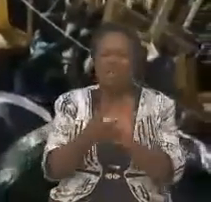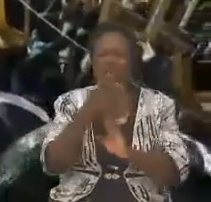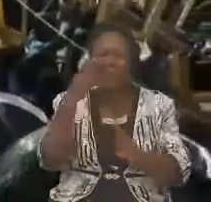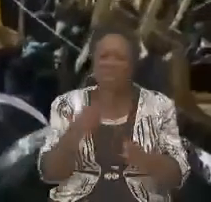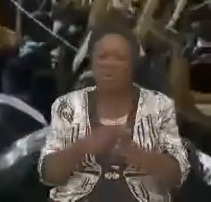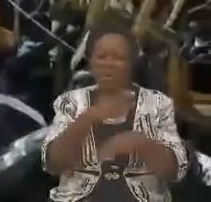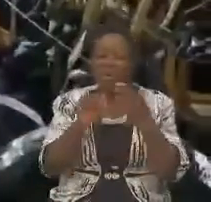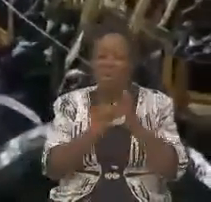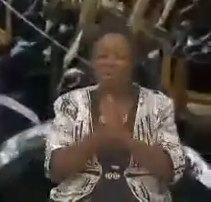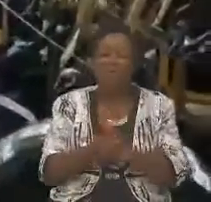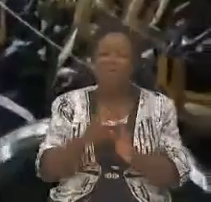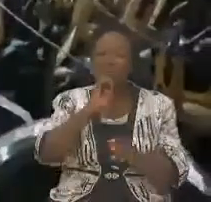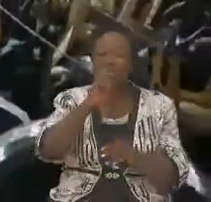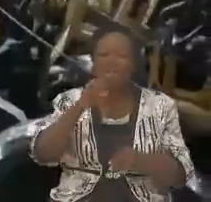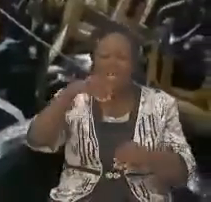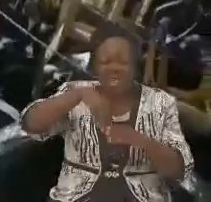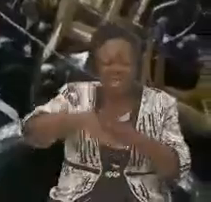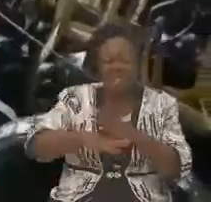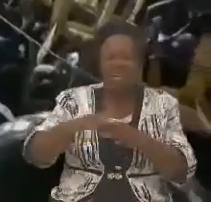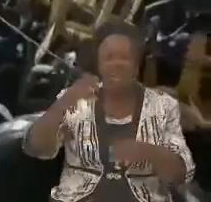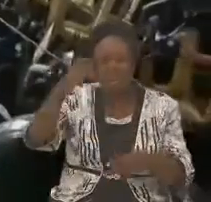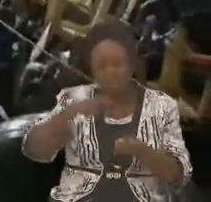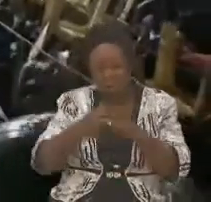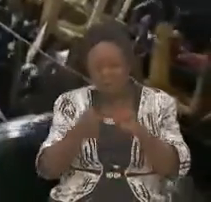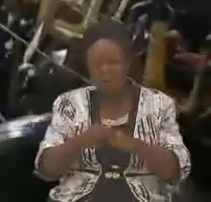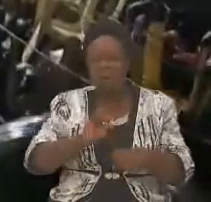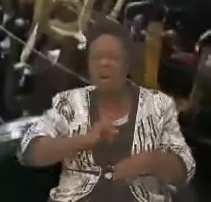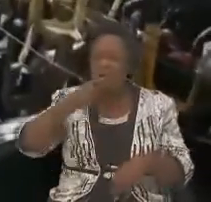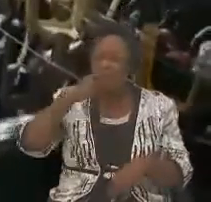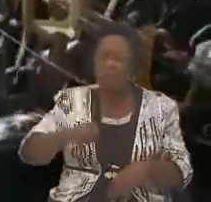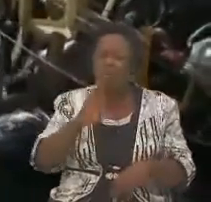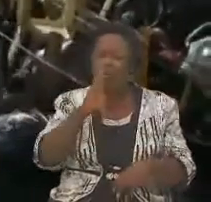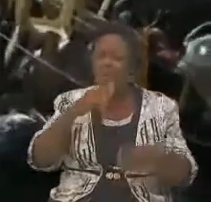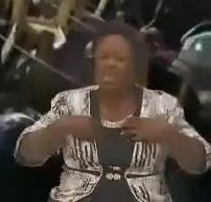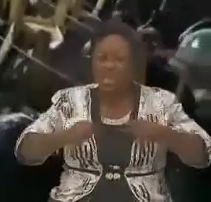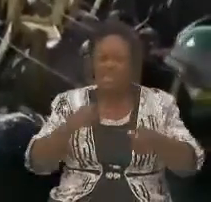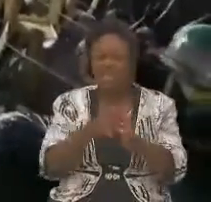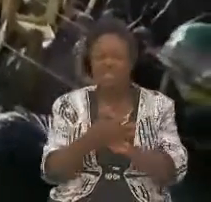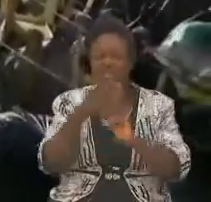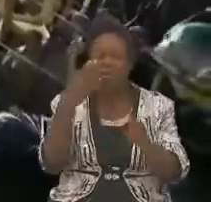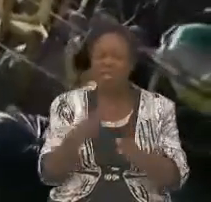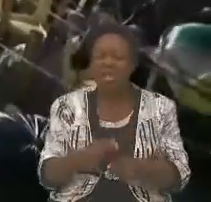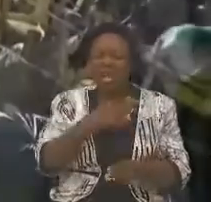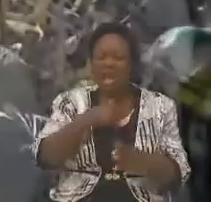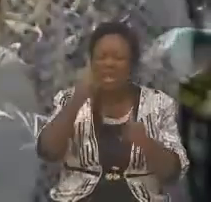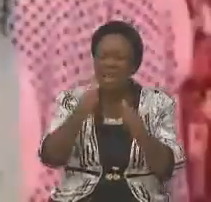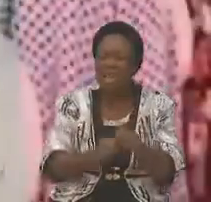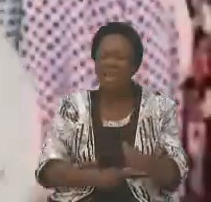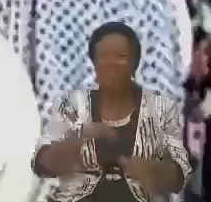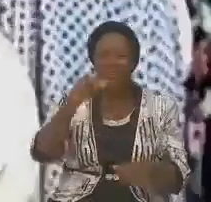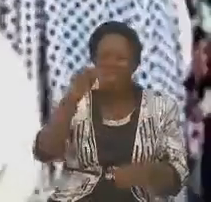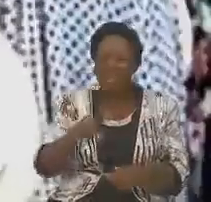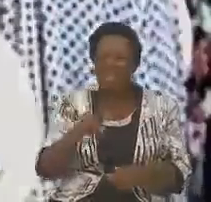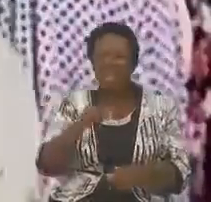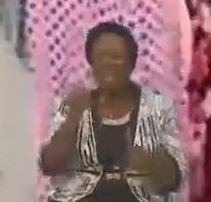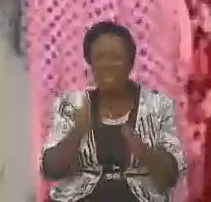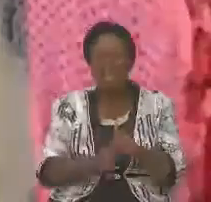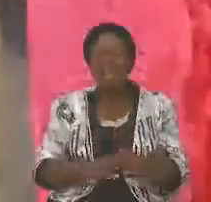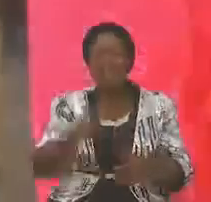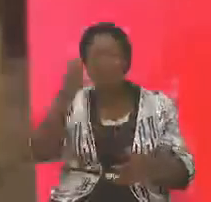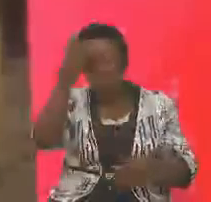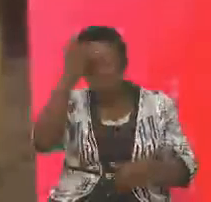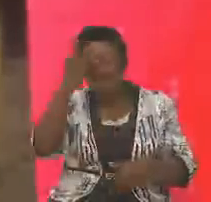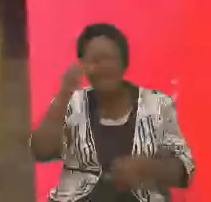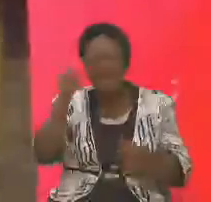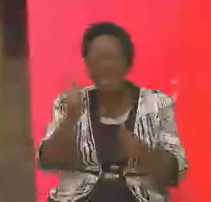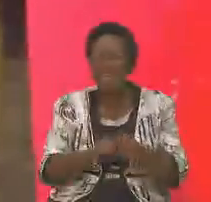internal problems, I command, be healed in Jesus' name. And every need, every sickness, every